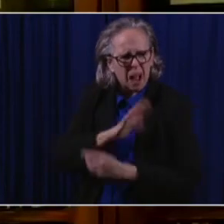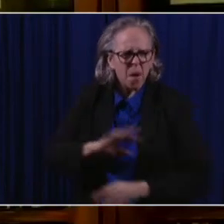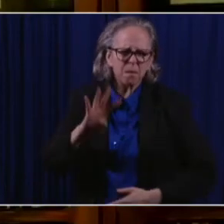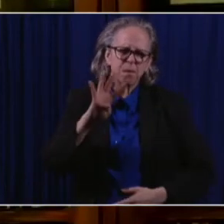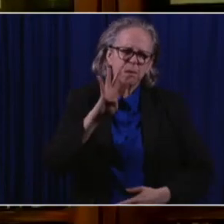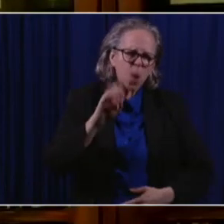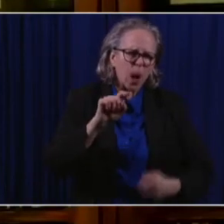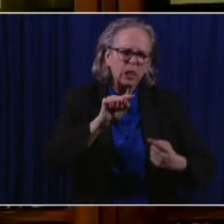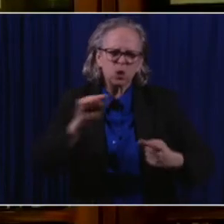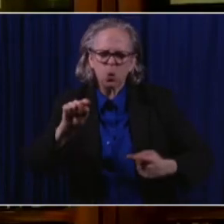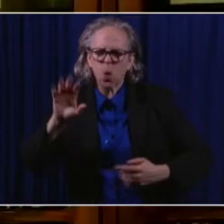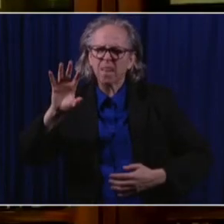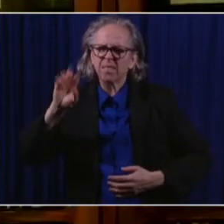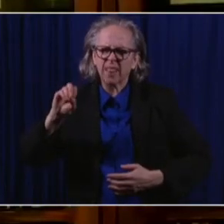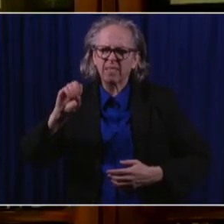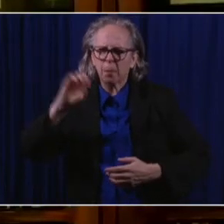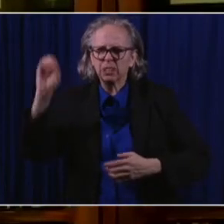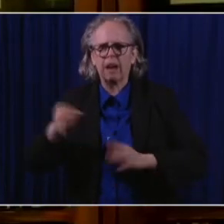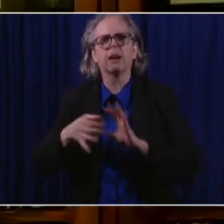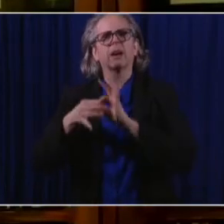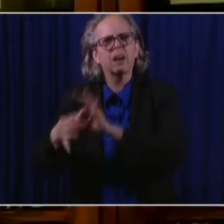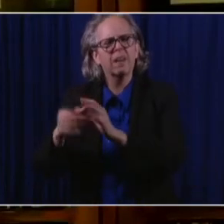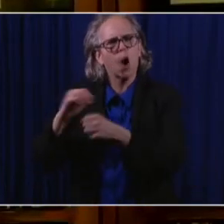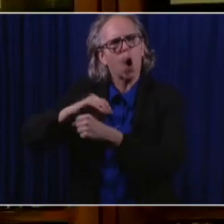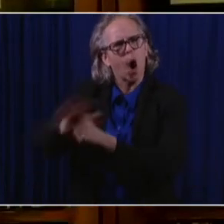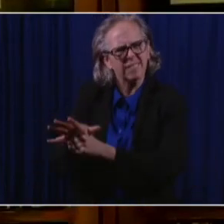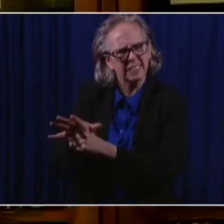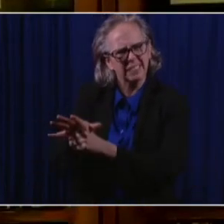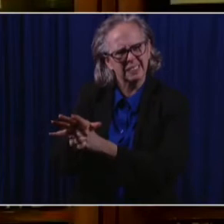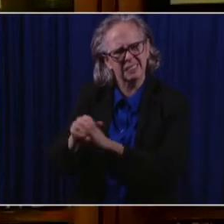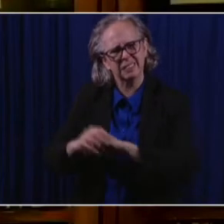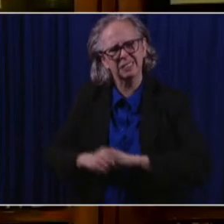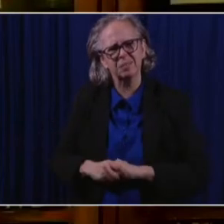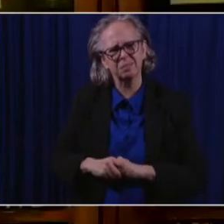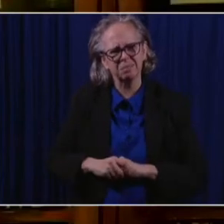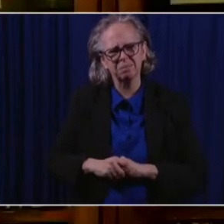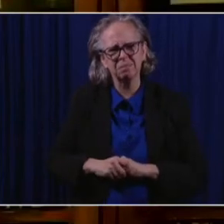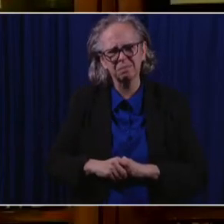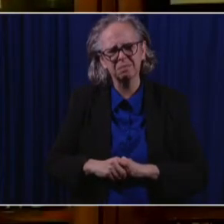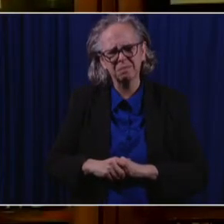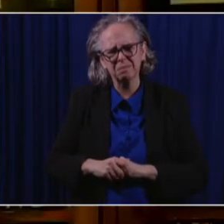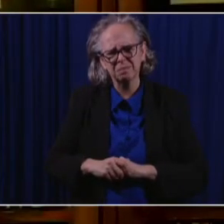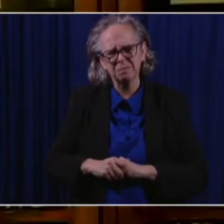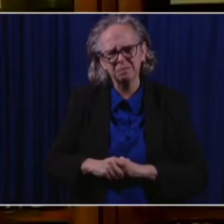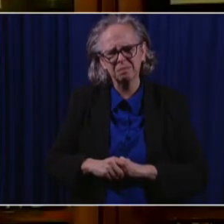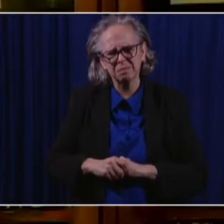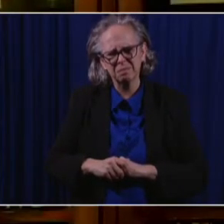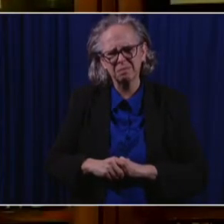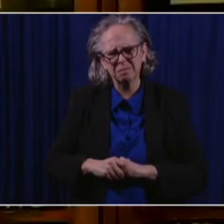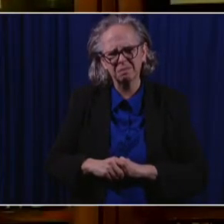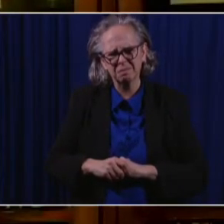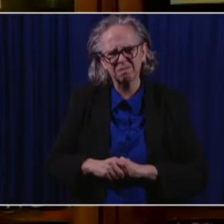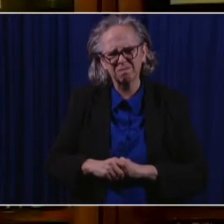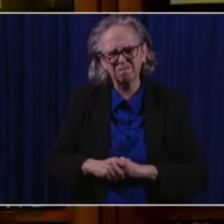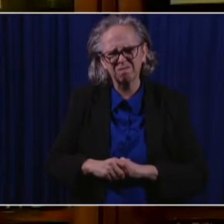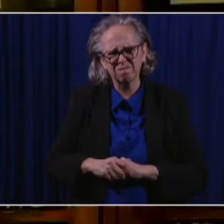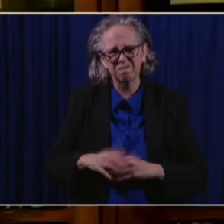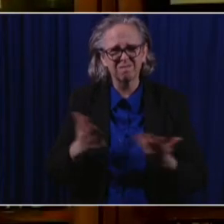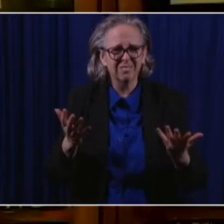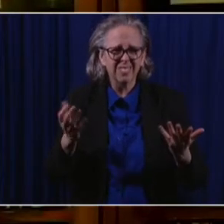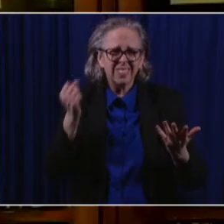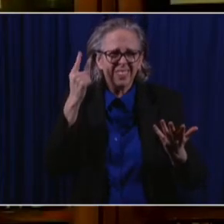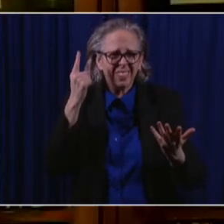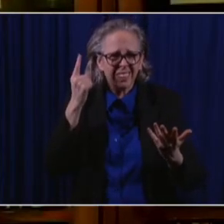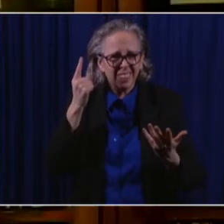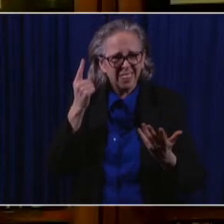ventilator in regions 7 and 8 are there because they have COVID. This is not something that's a Columbus, Cincinnati, and Cleveland problem.